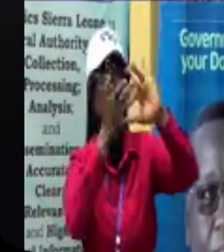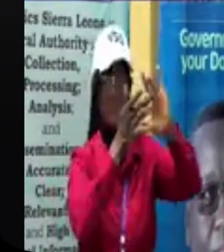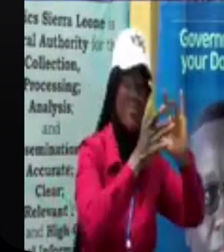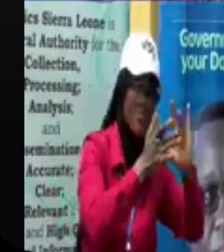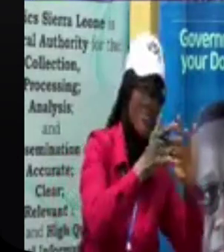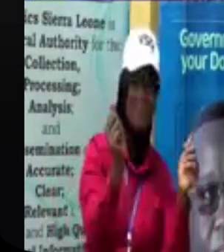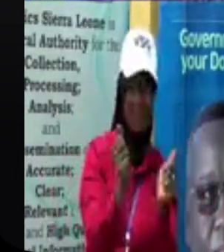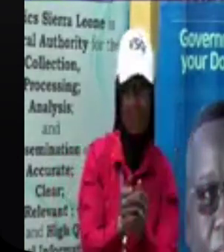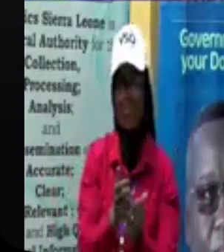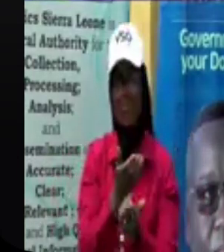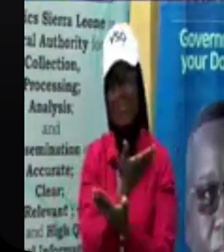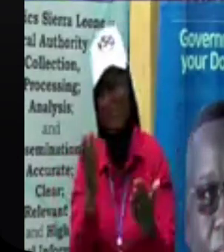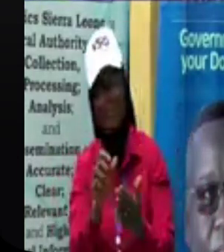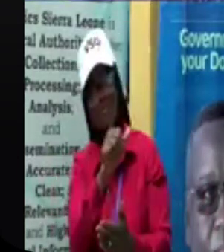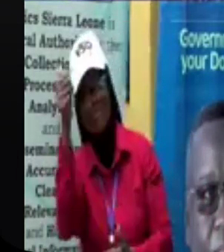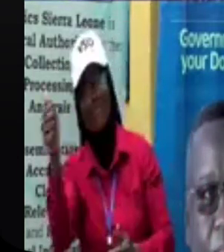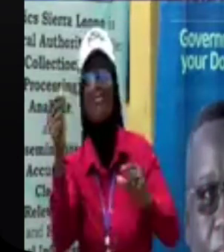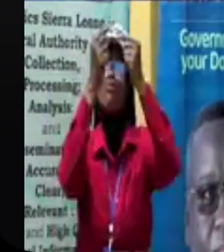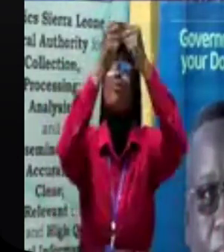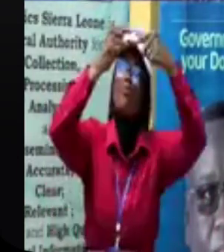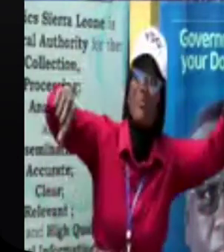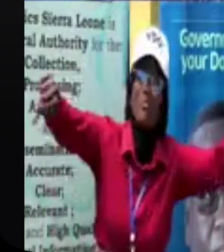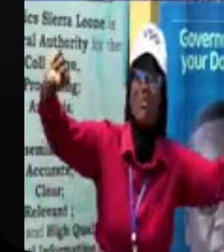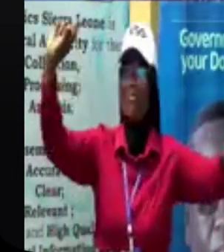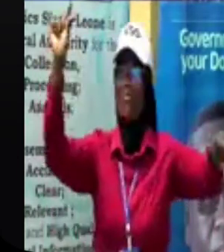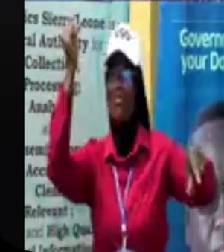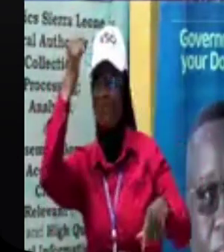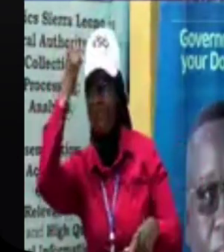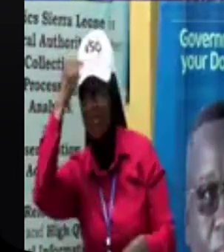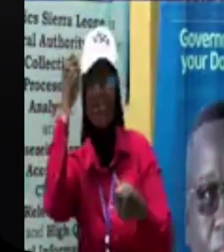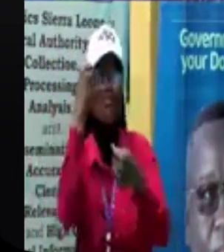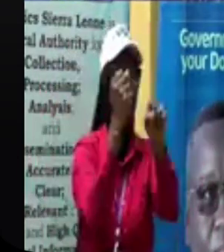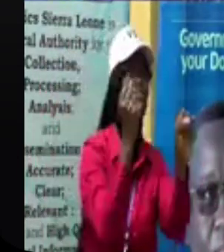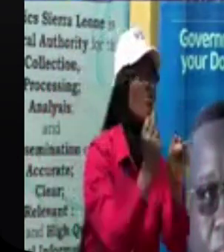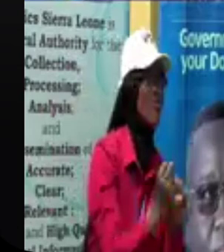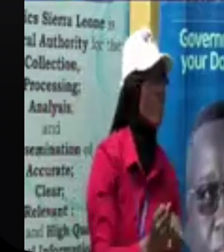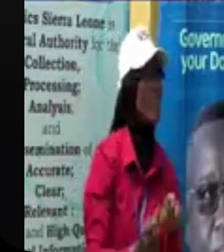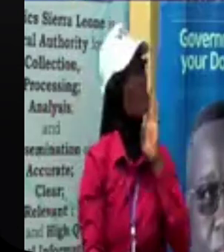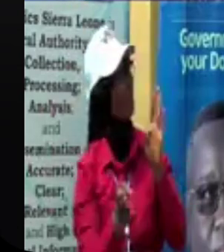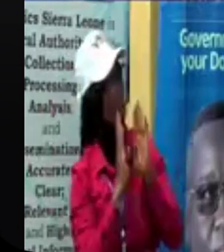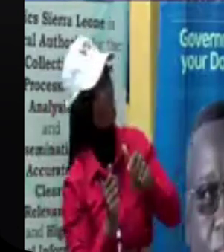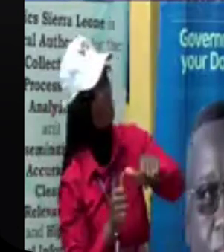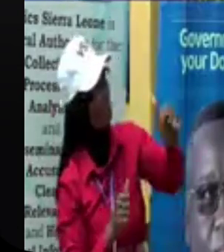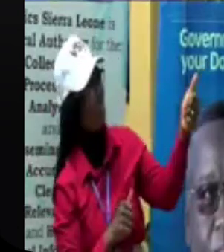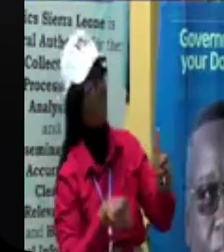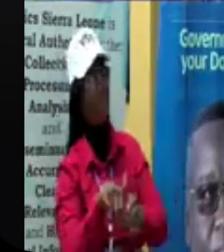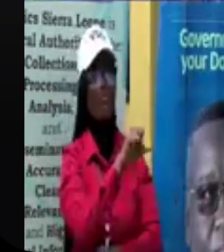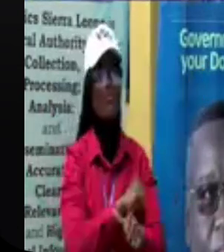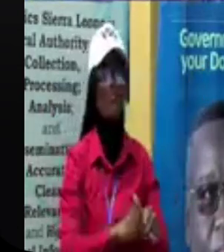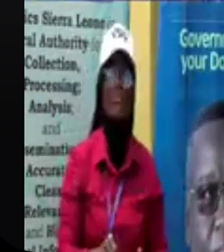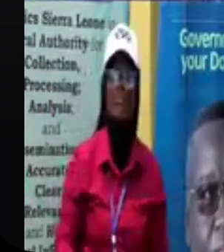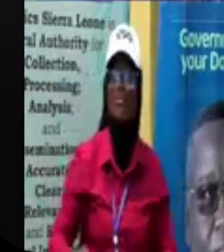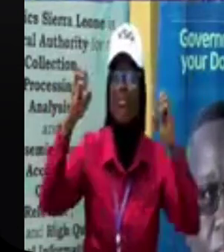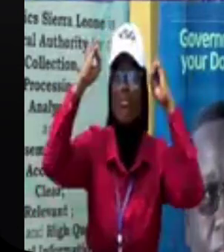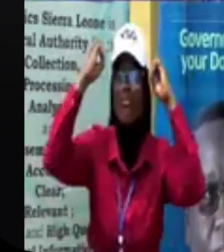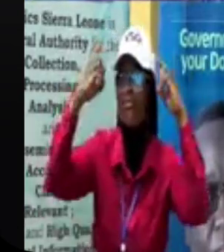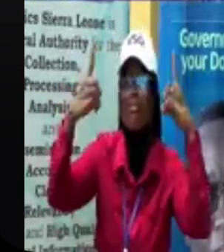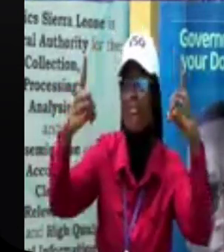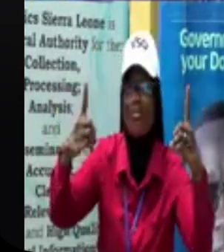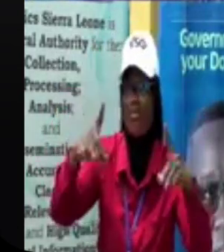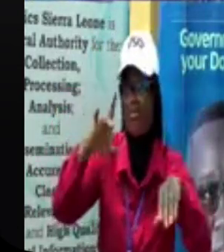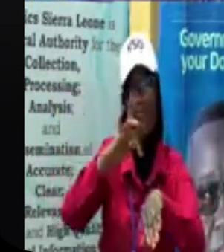the other one about general governance with public sector. So make a talk. They don't talk about the other area. Education and offices they